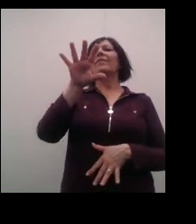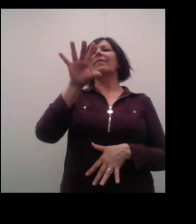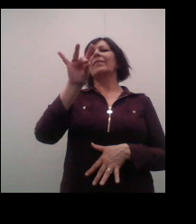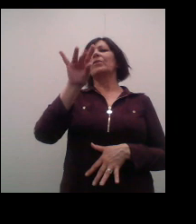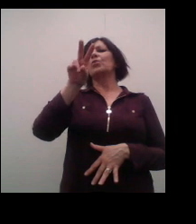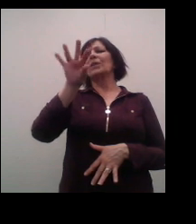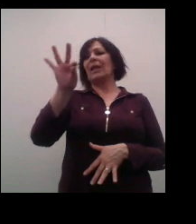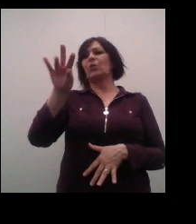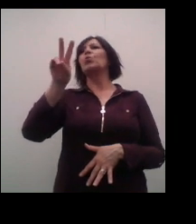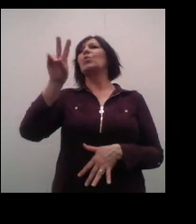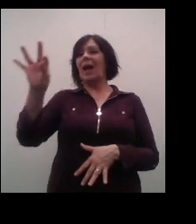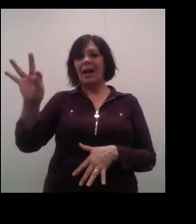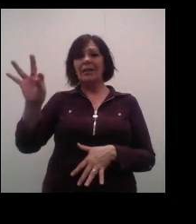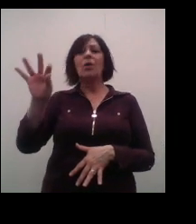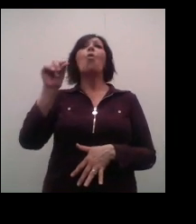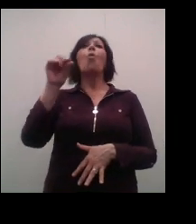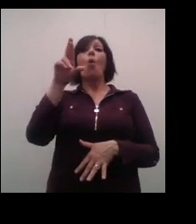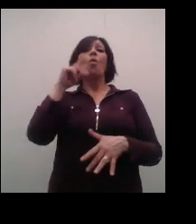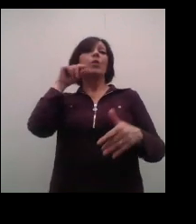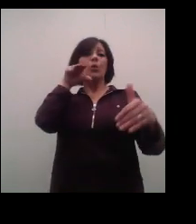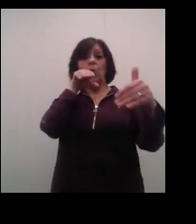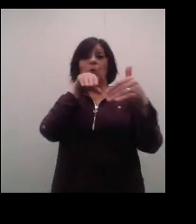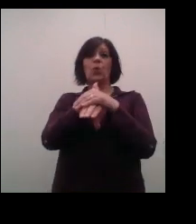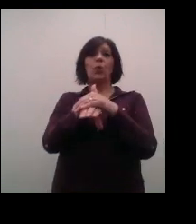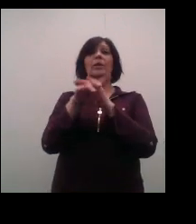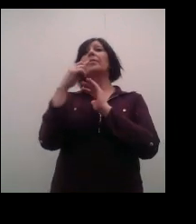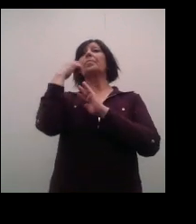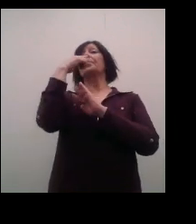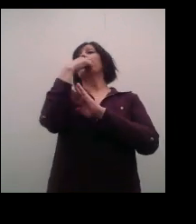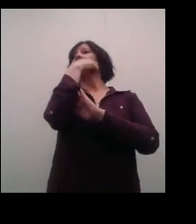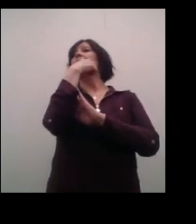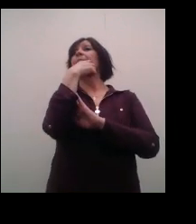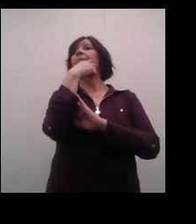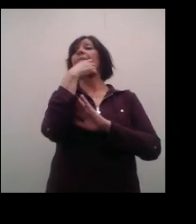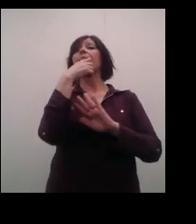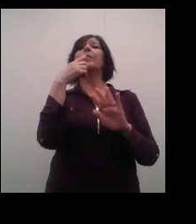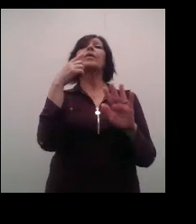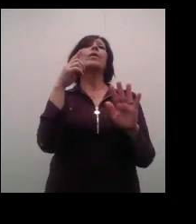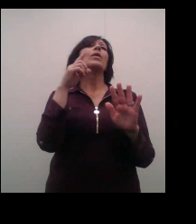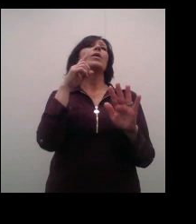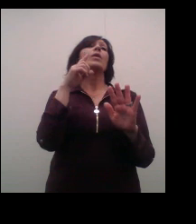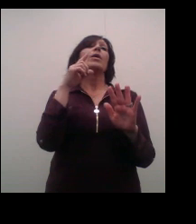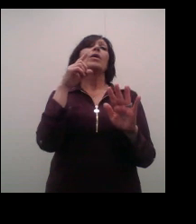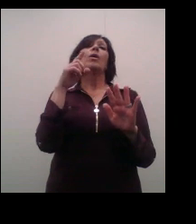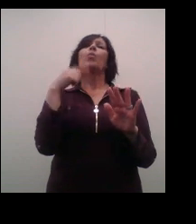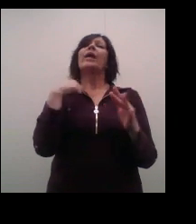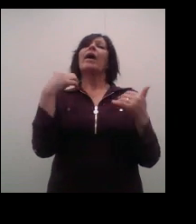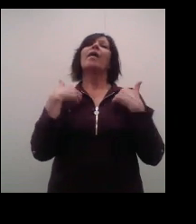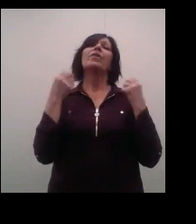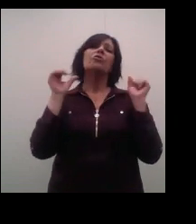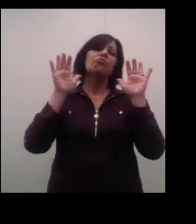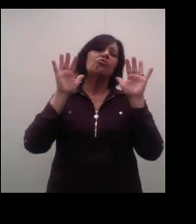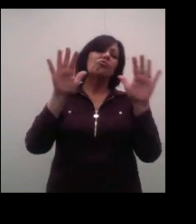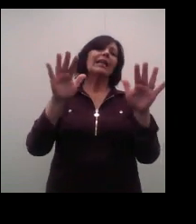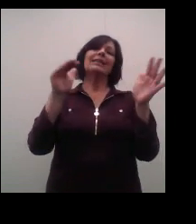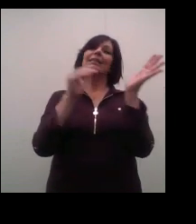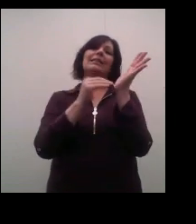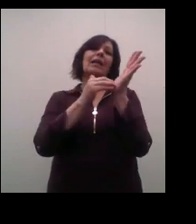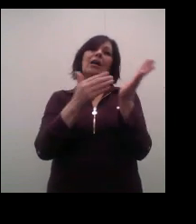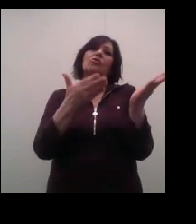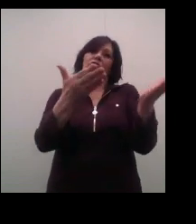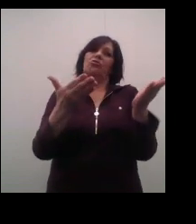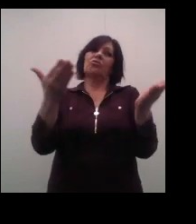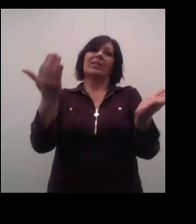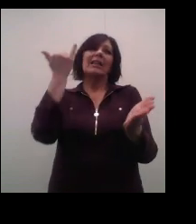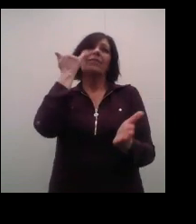actually when you call or when you go in to get your specimen collected, about where some great primary care providers you can get linked up with in